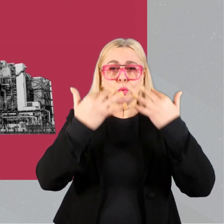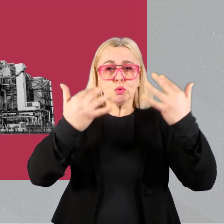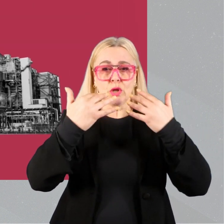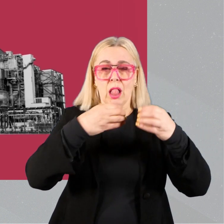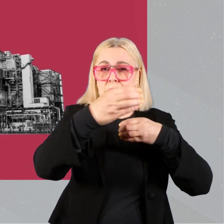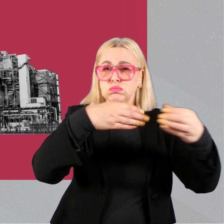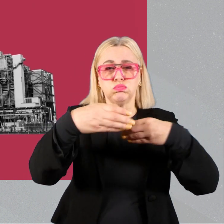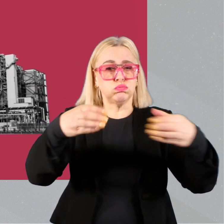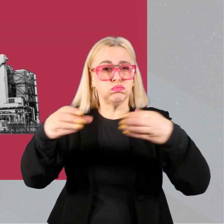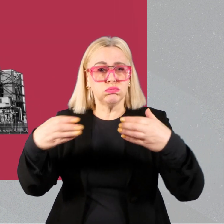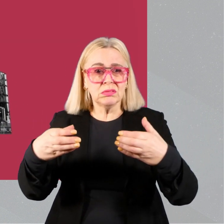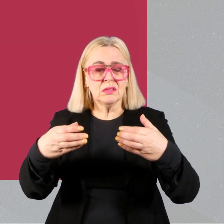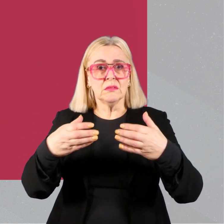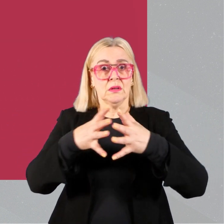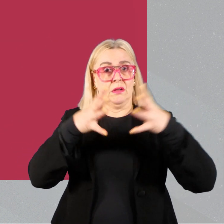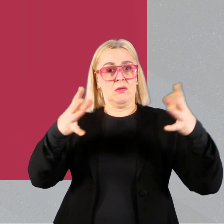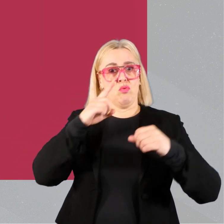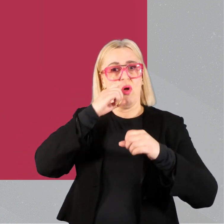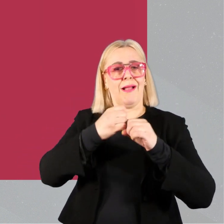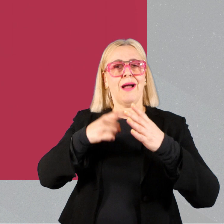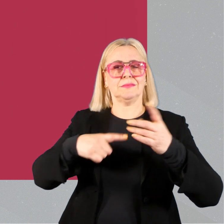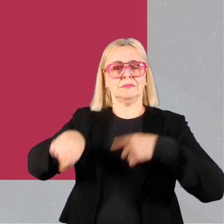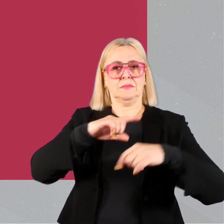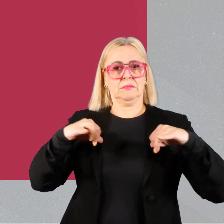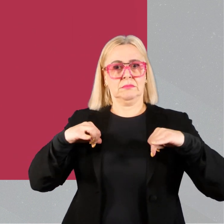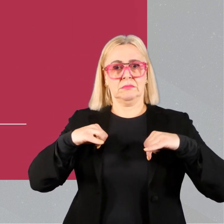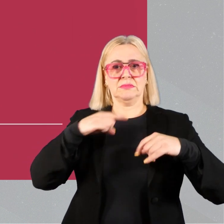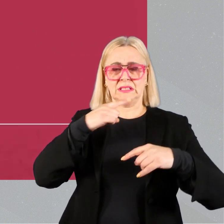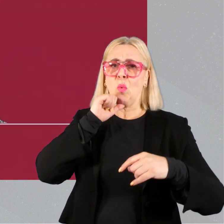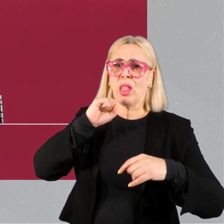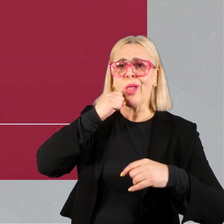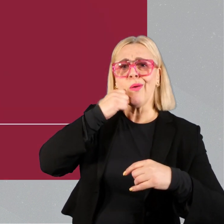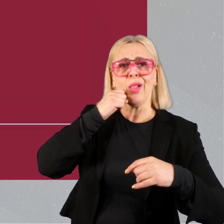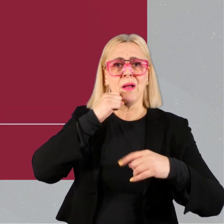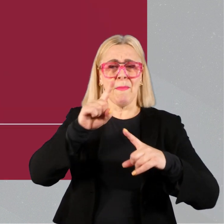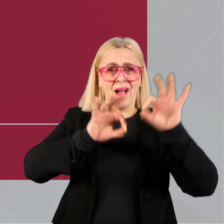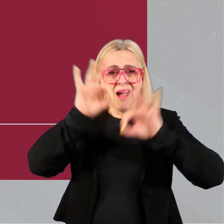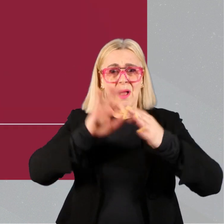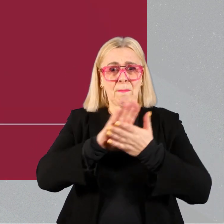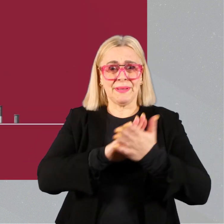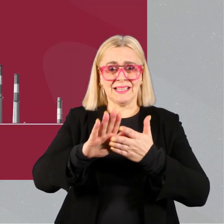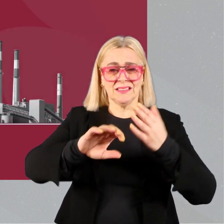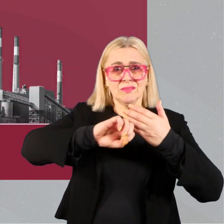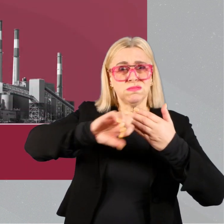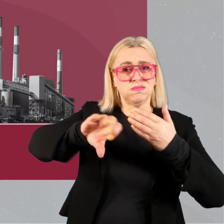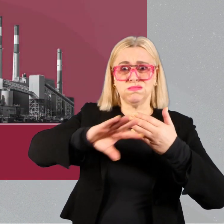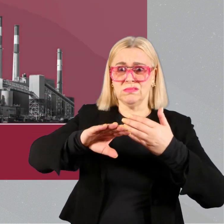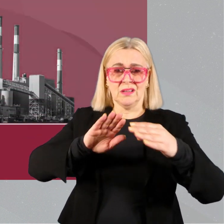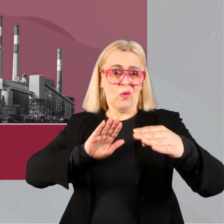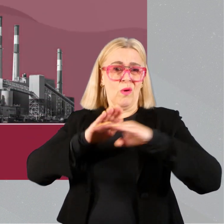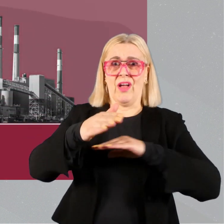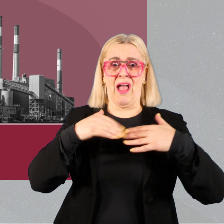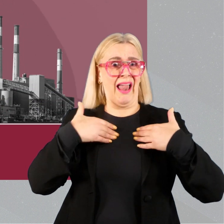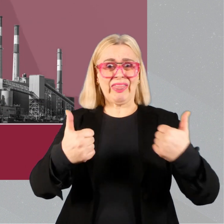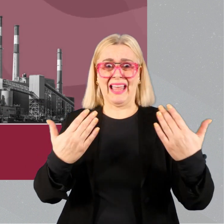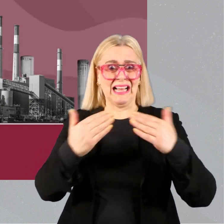fuels. Regardless of claims and commitments, the strategies of the largest oil and gas companies would lead to emissions